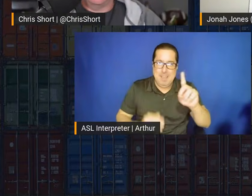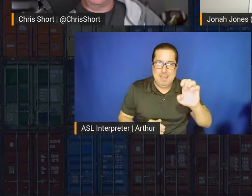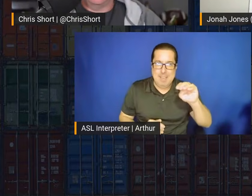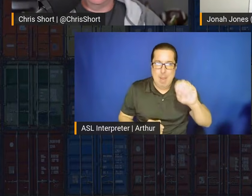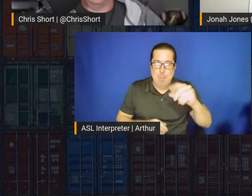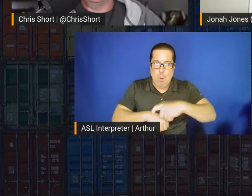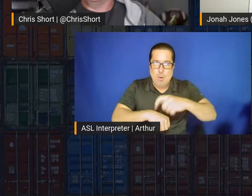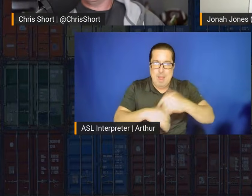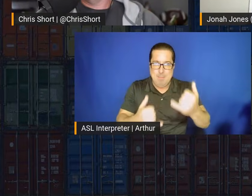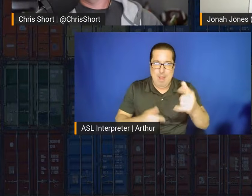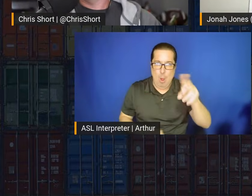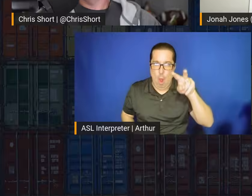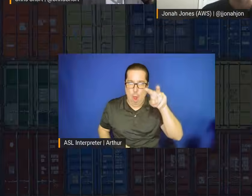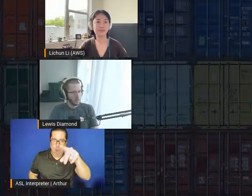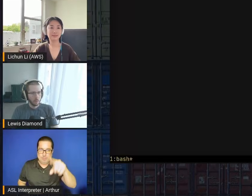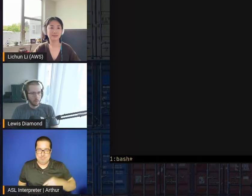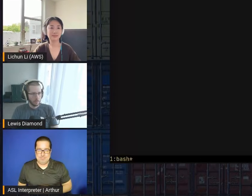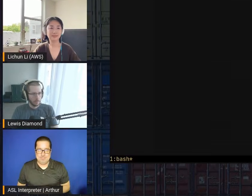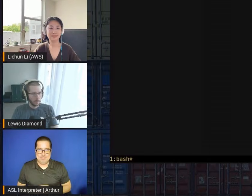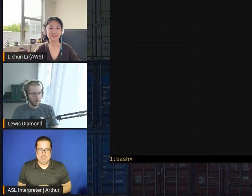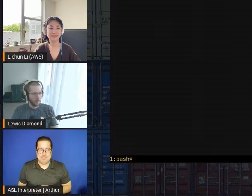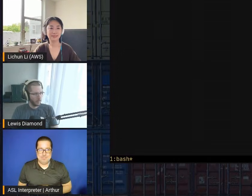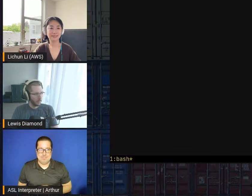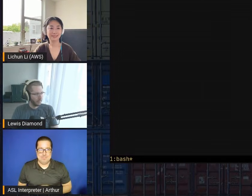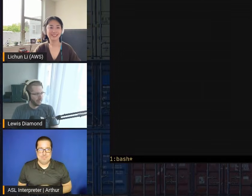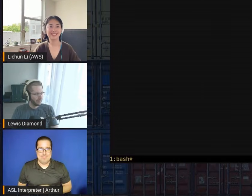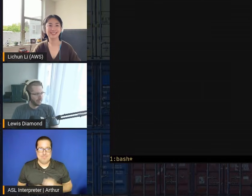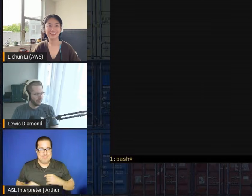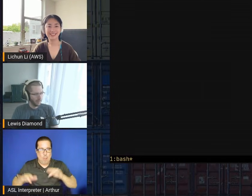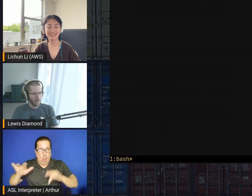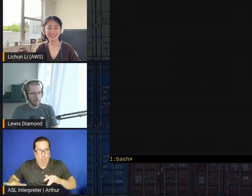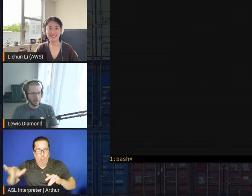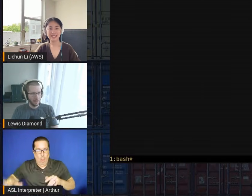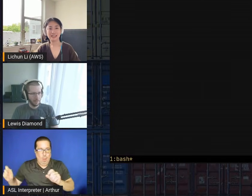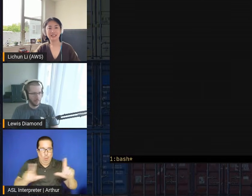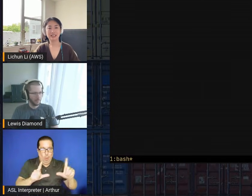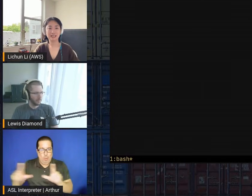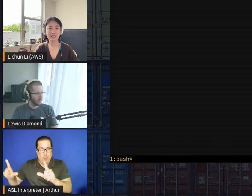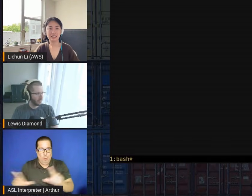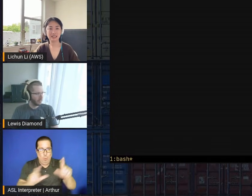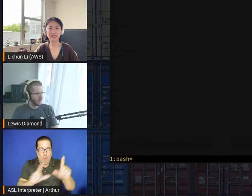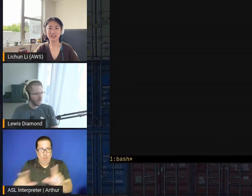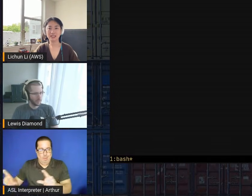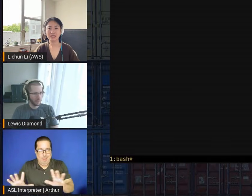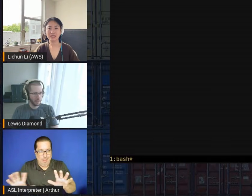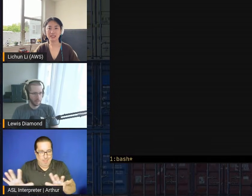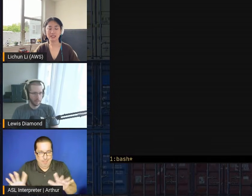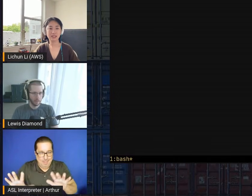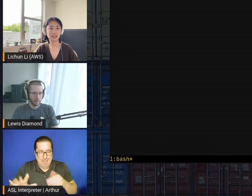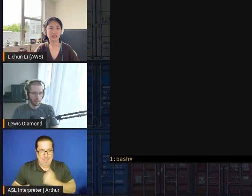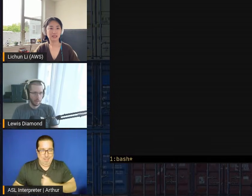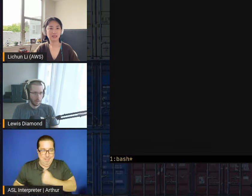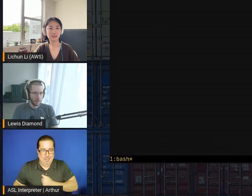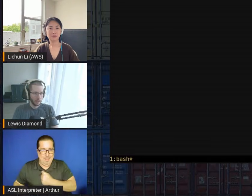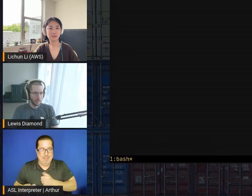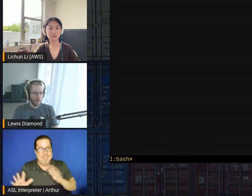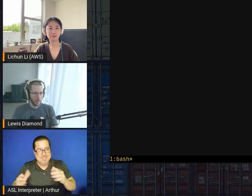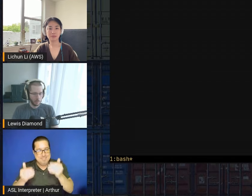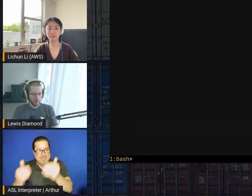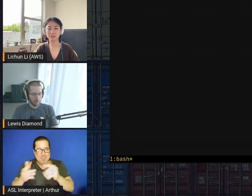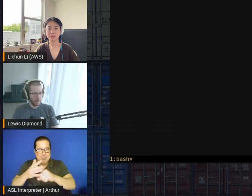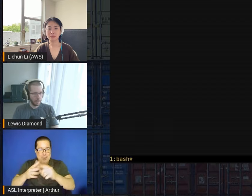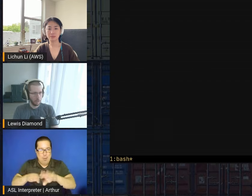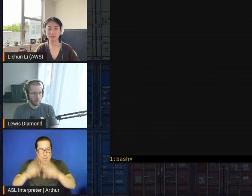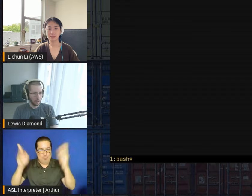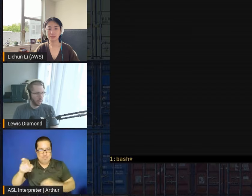whoops. I'll let you do it, Sai. Sorry. All right. Here Let's we go. get started. So